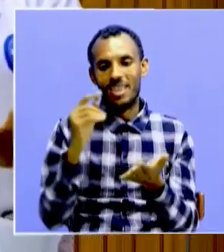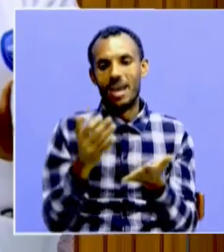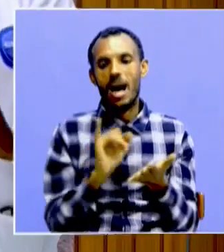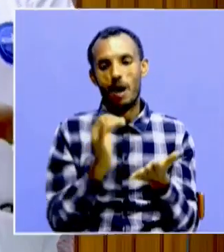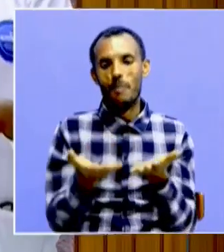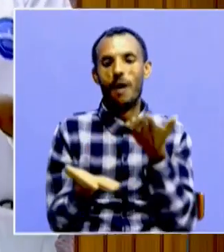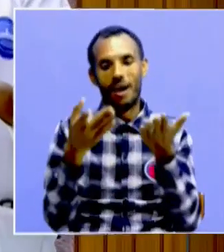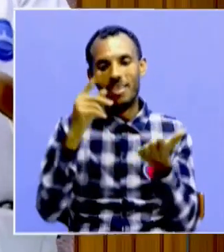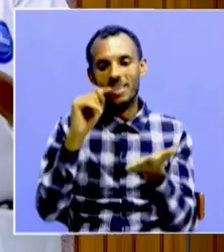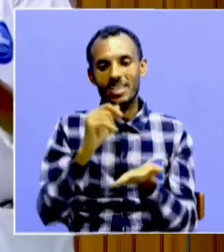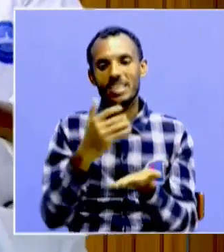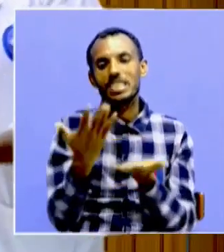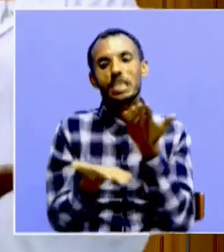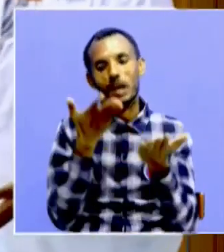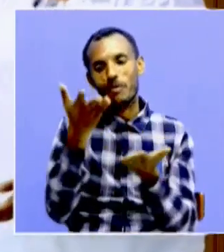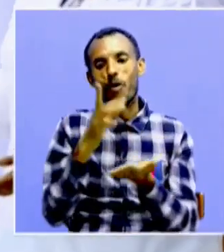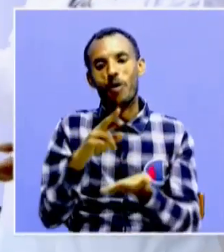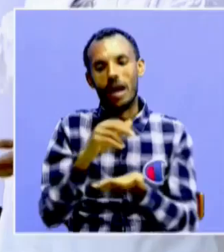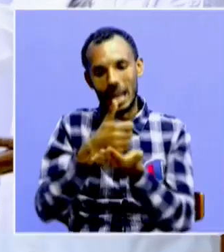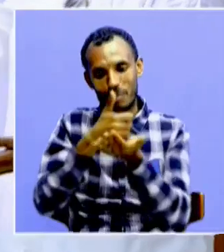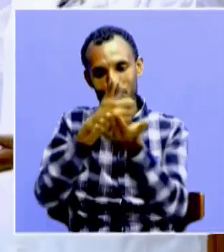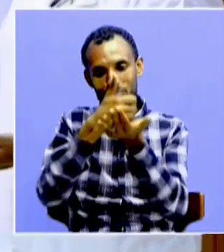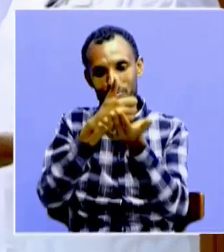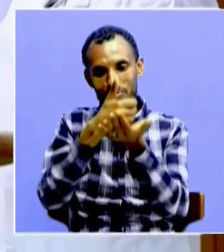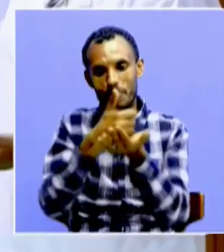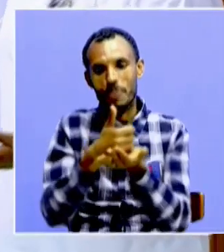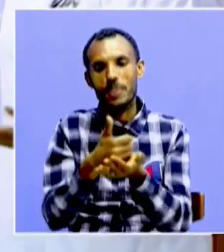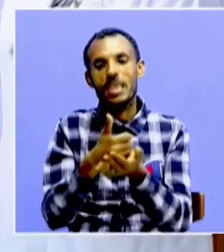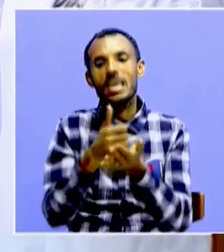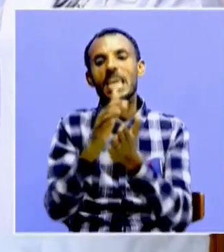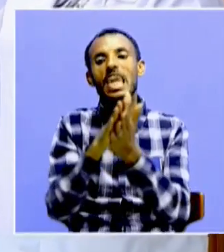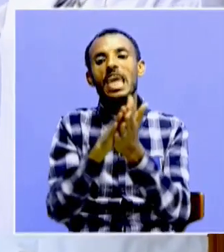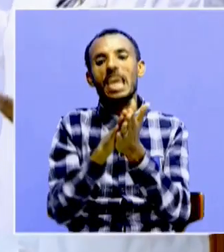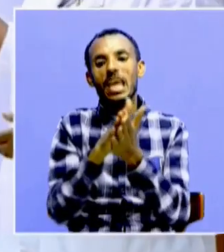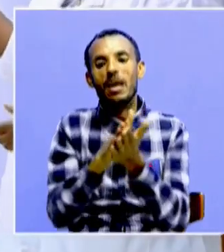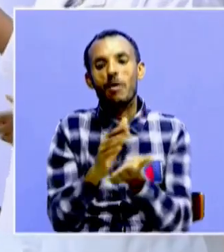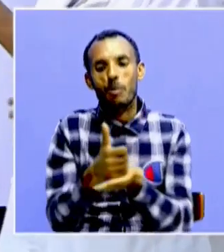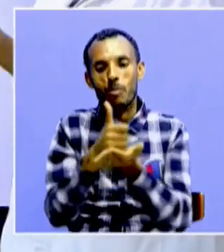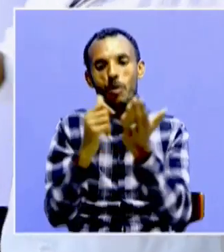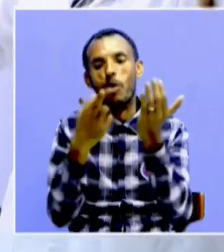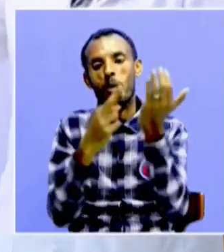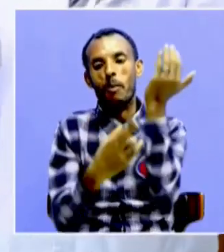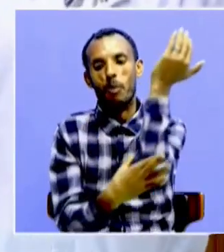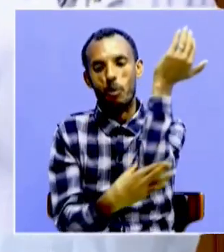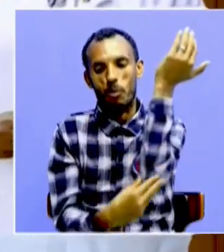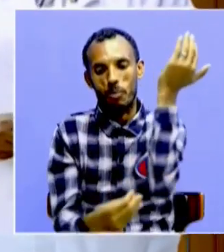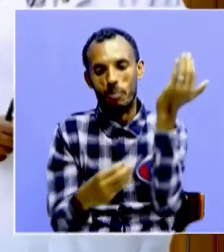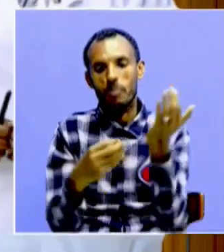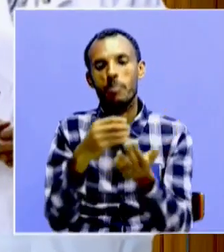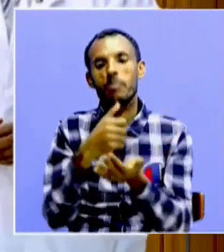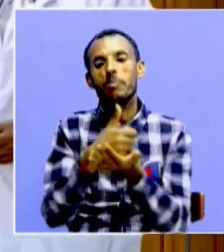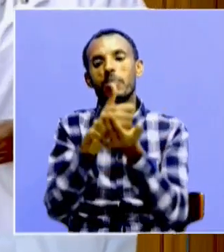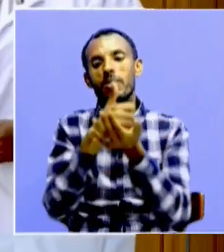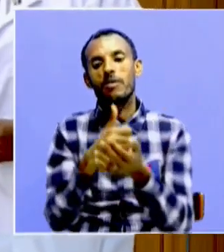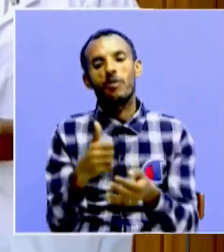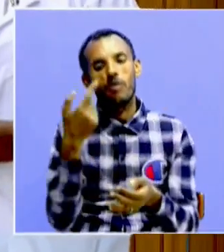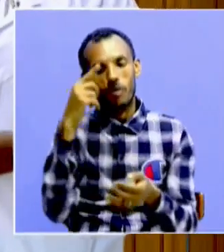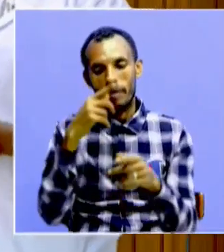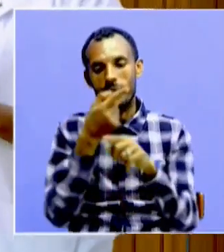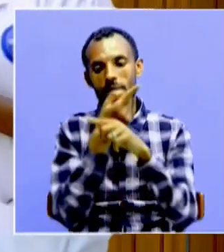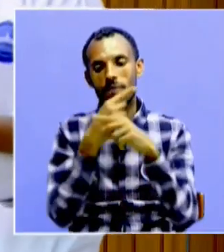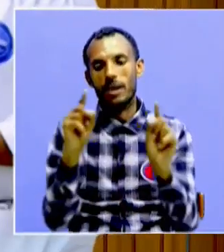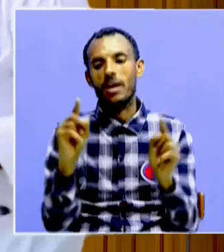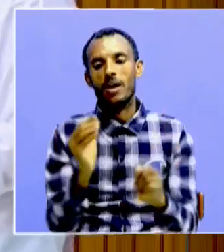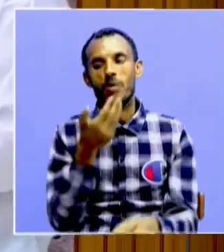might serve, or I might help, yes, needy people or the poor people for free. Yes?